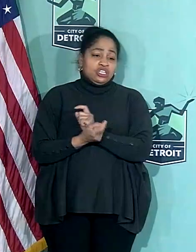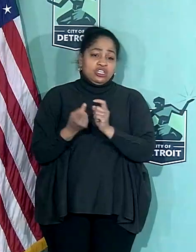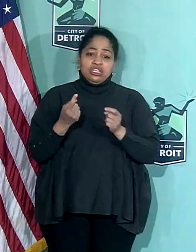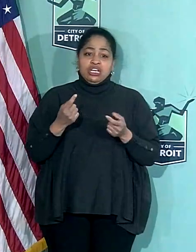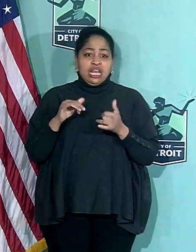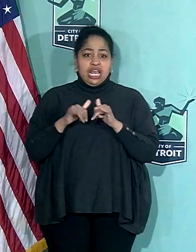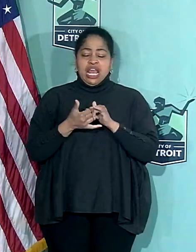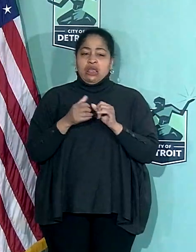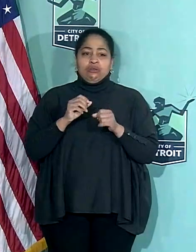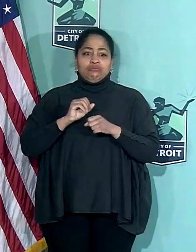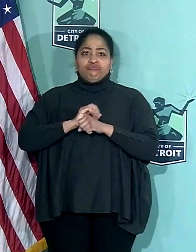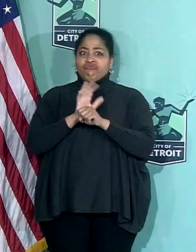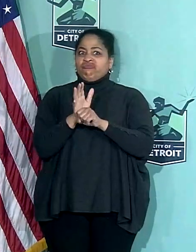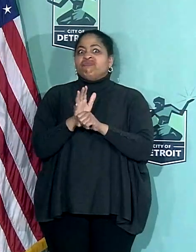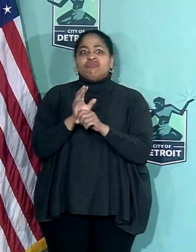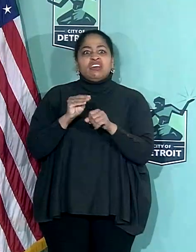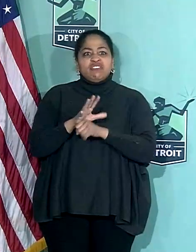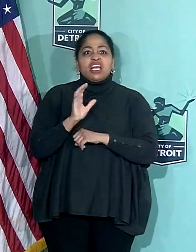the more difficult